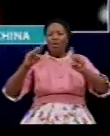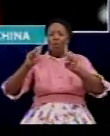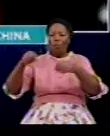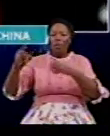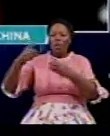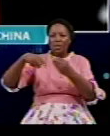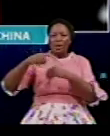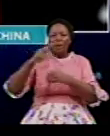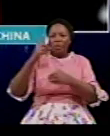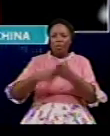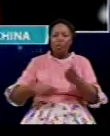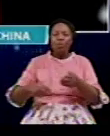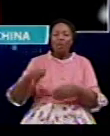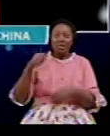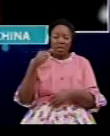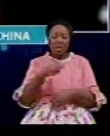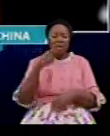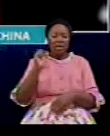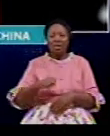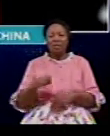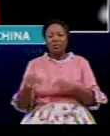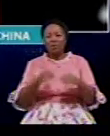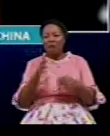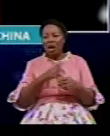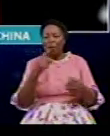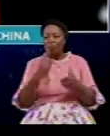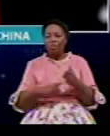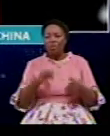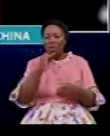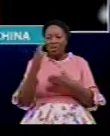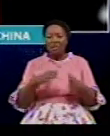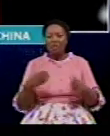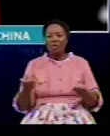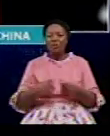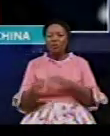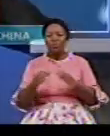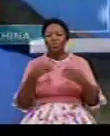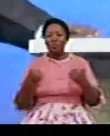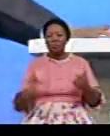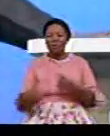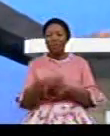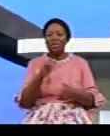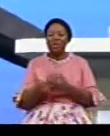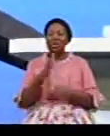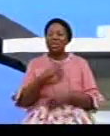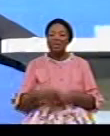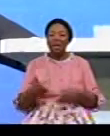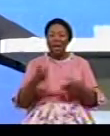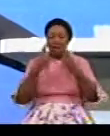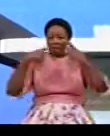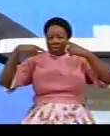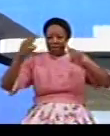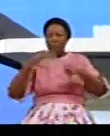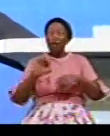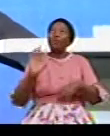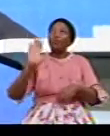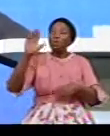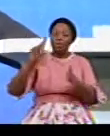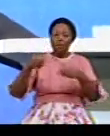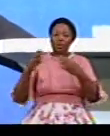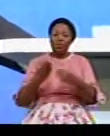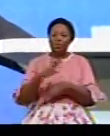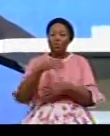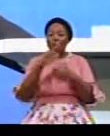to rain righteousness upon you. Somebody says, I'm saved, and the Lord,